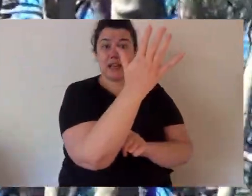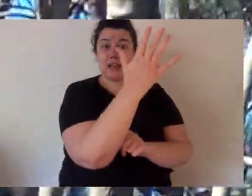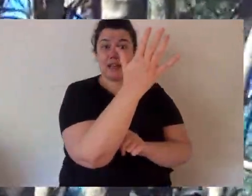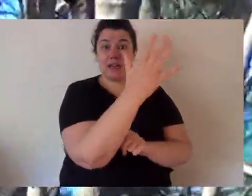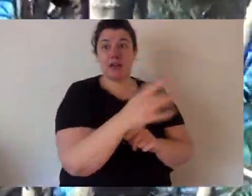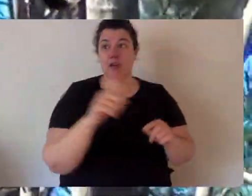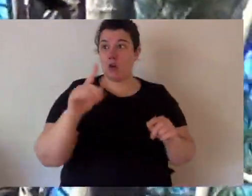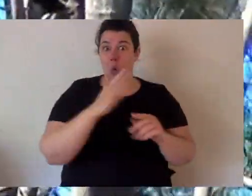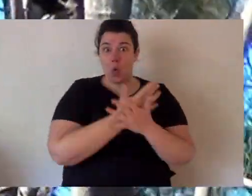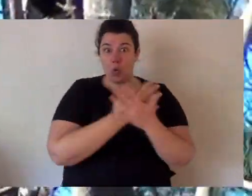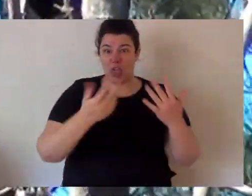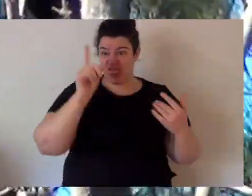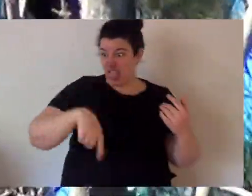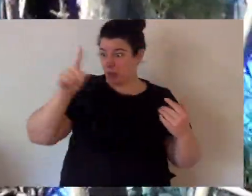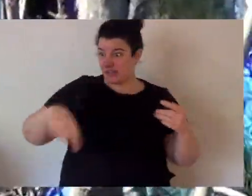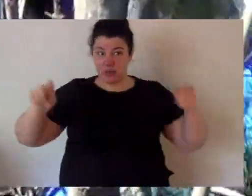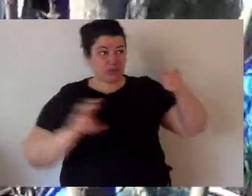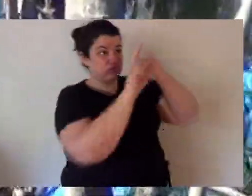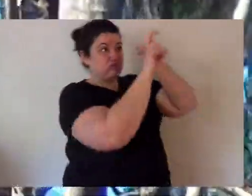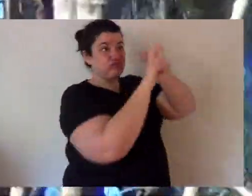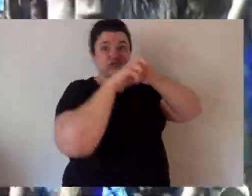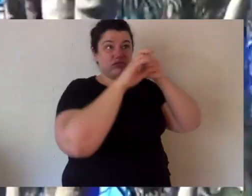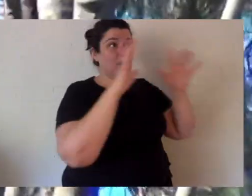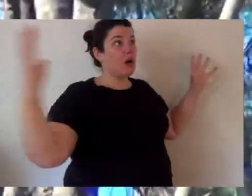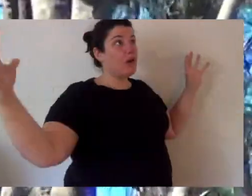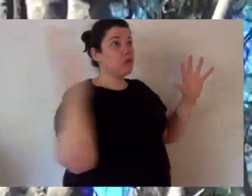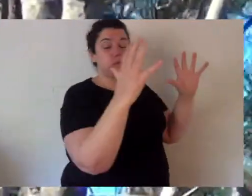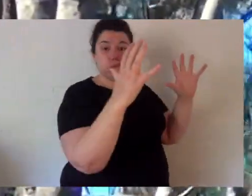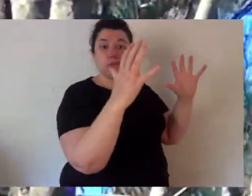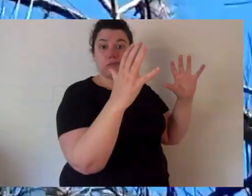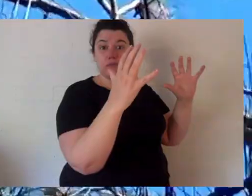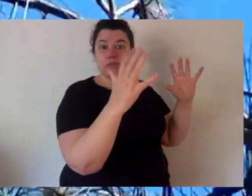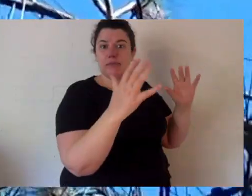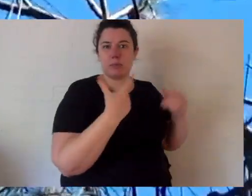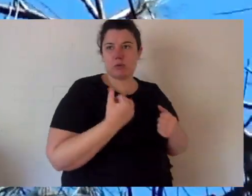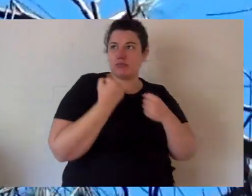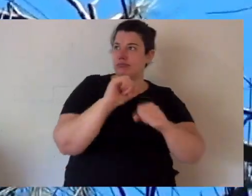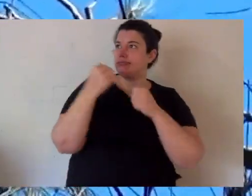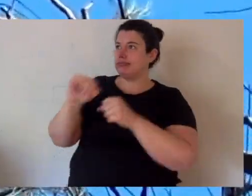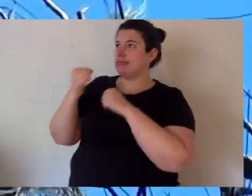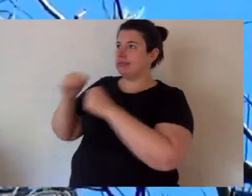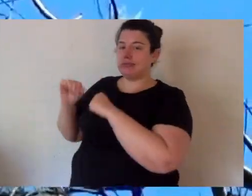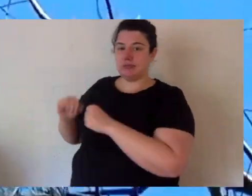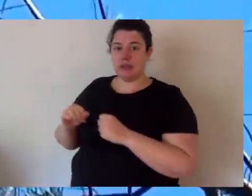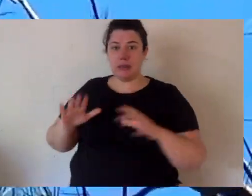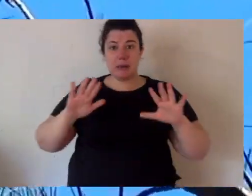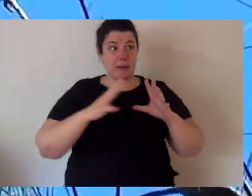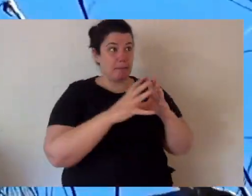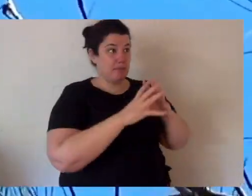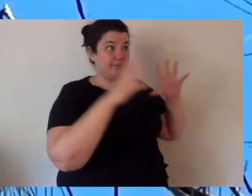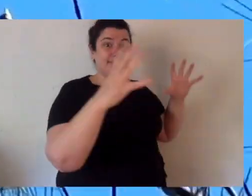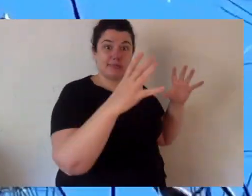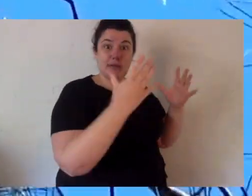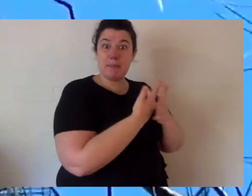can provide homes upside down for thousands of fruit bats, and they come together in safety in numbers. The big